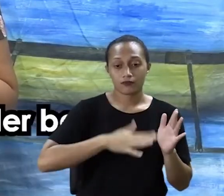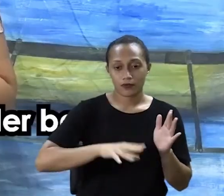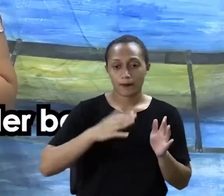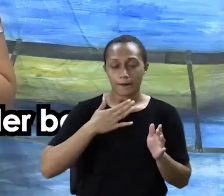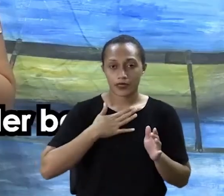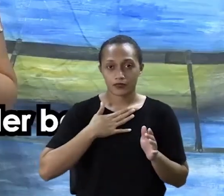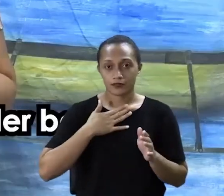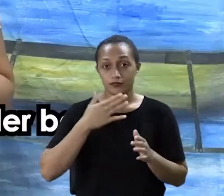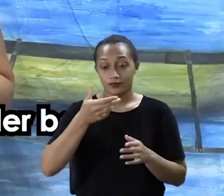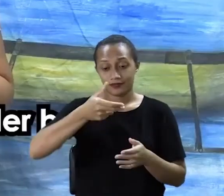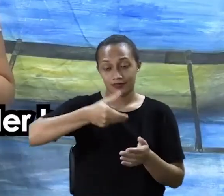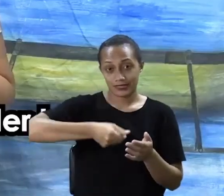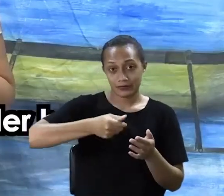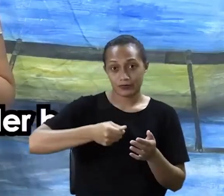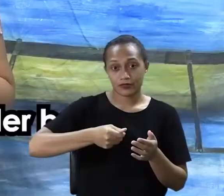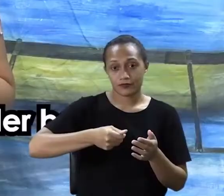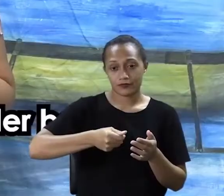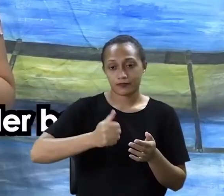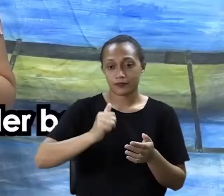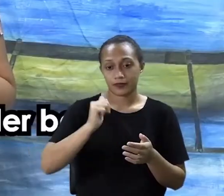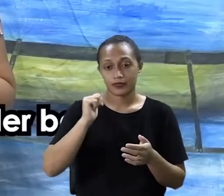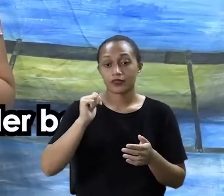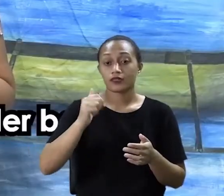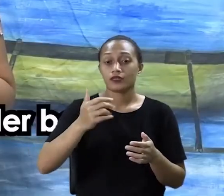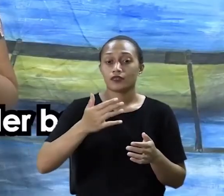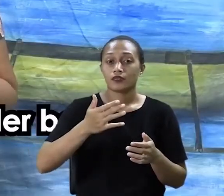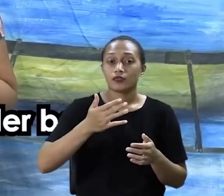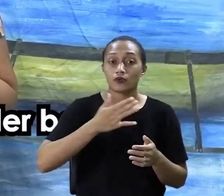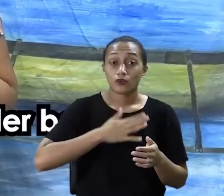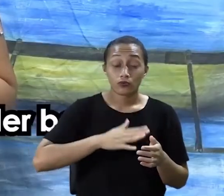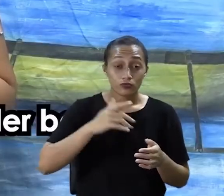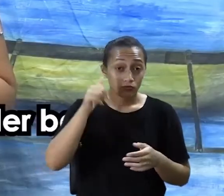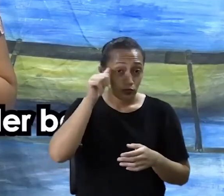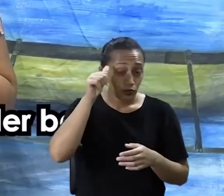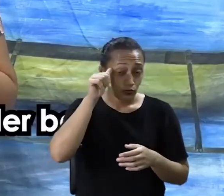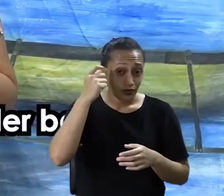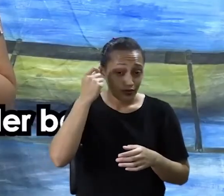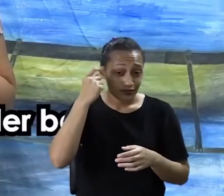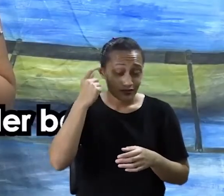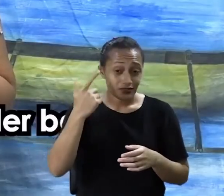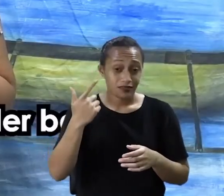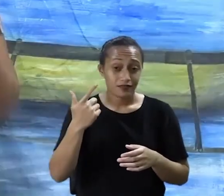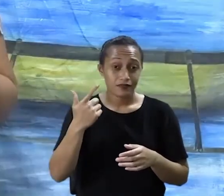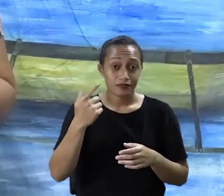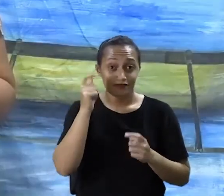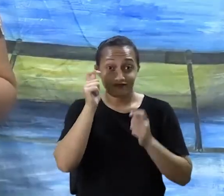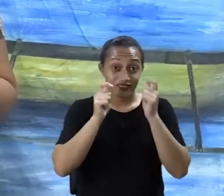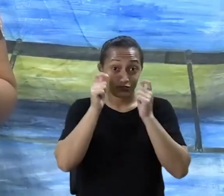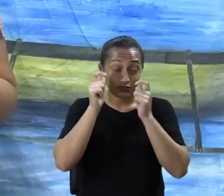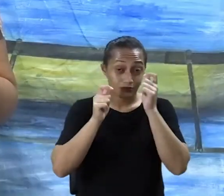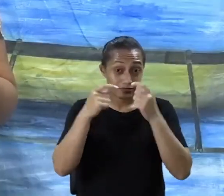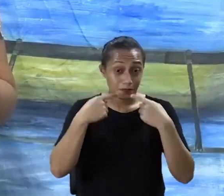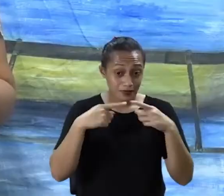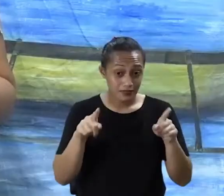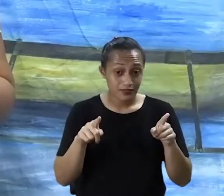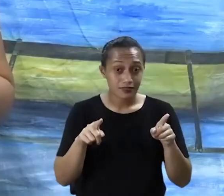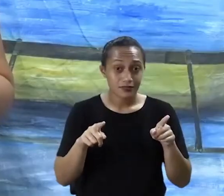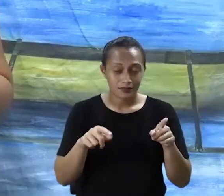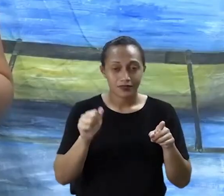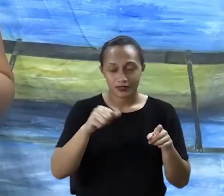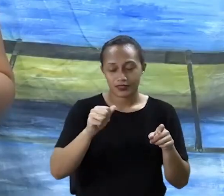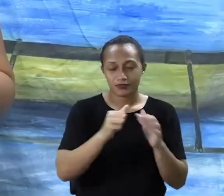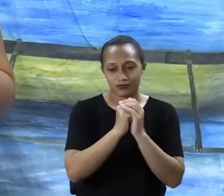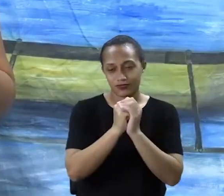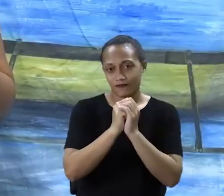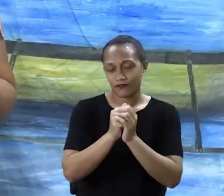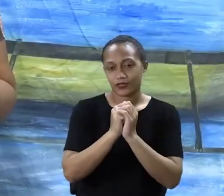back. Now, did you identify the tone, facial expression, and the message? Yes, it was a friendly